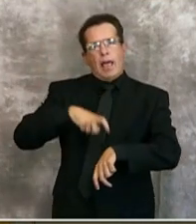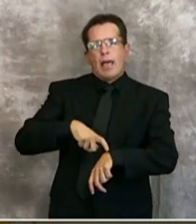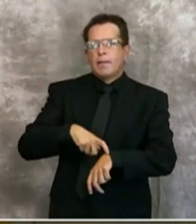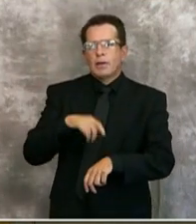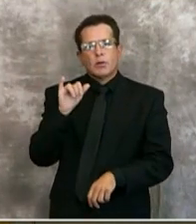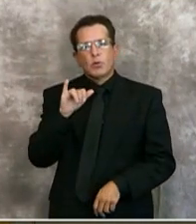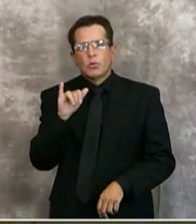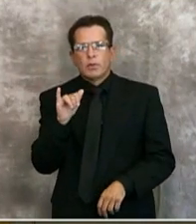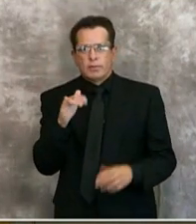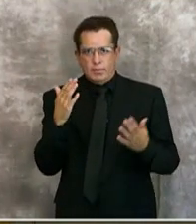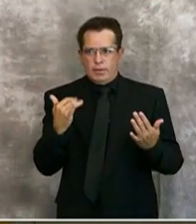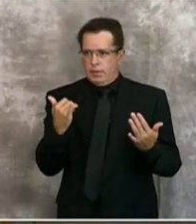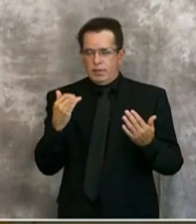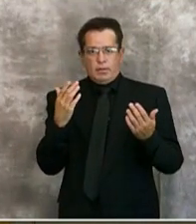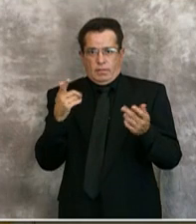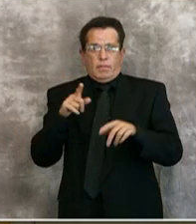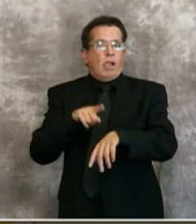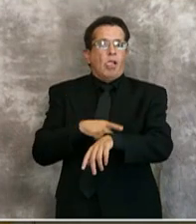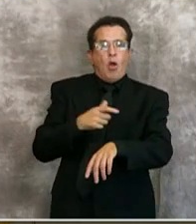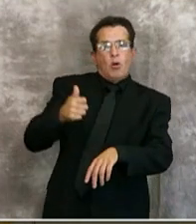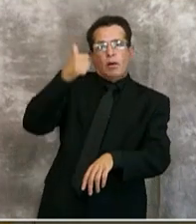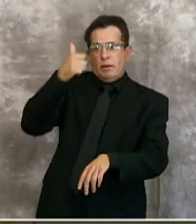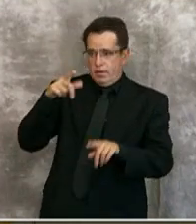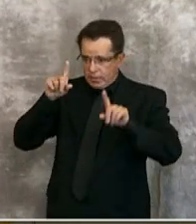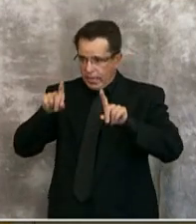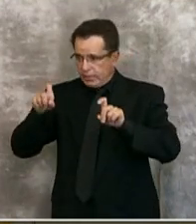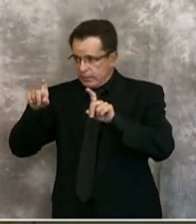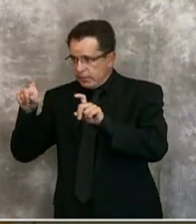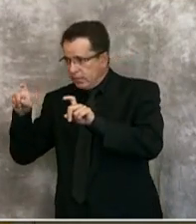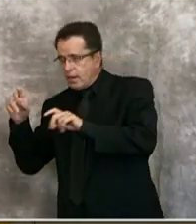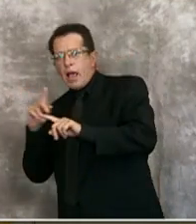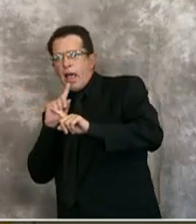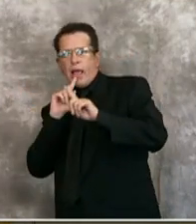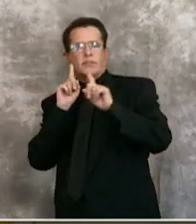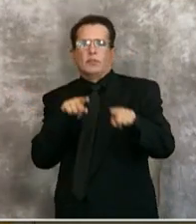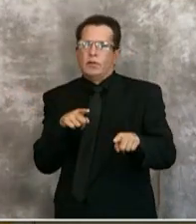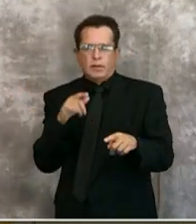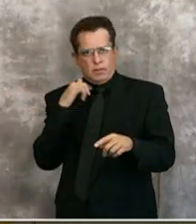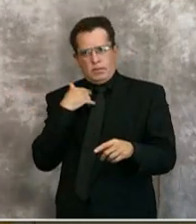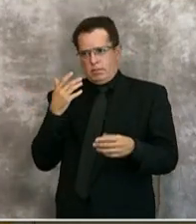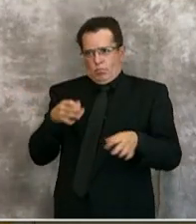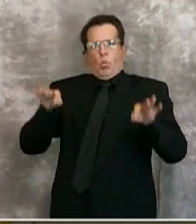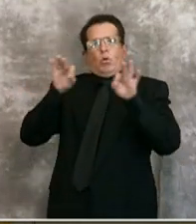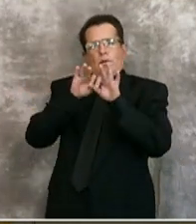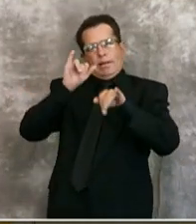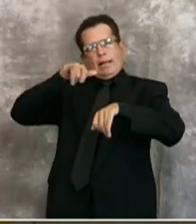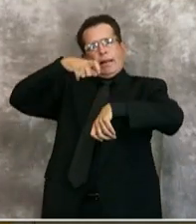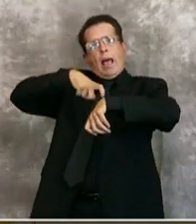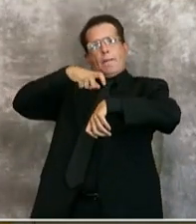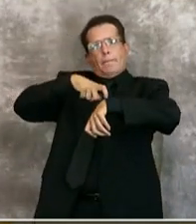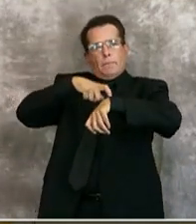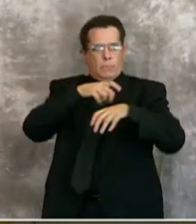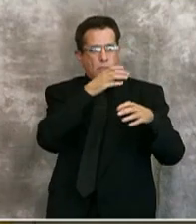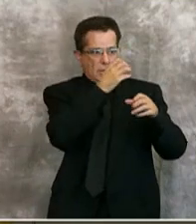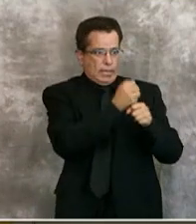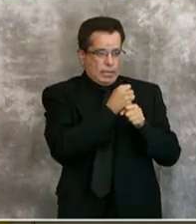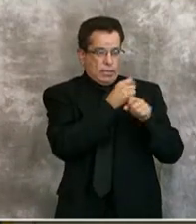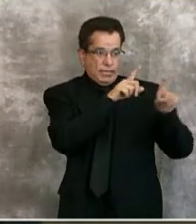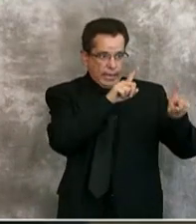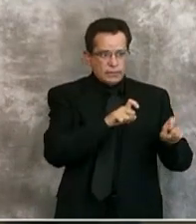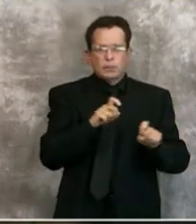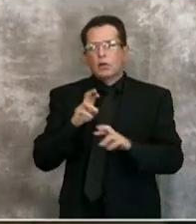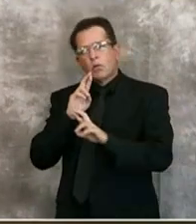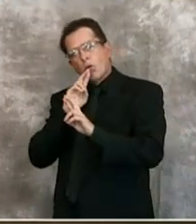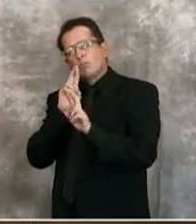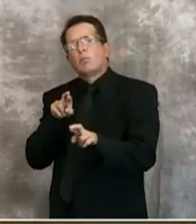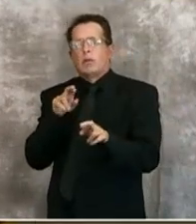actually double the amount of time, or even longer, the amount of time it takes to get a test. And as you've heard, turnaround time is an issue for us. Thank you,